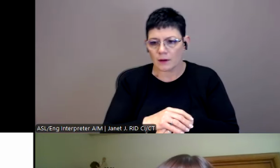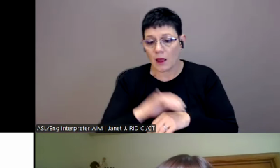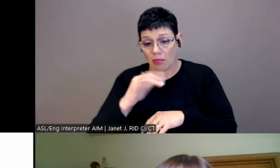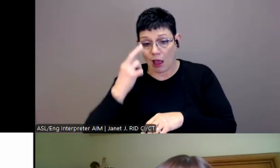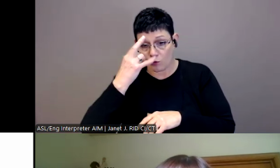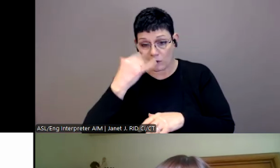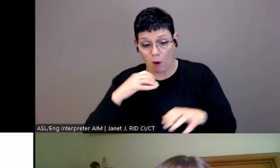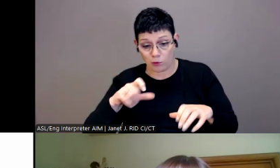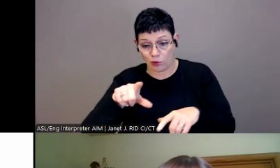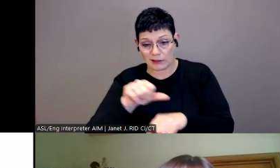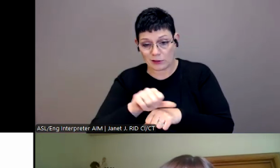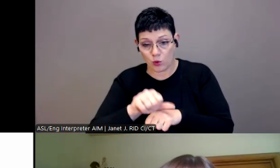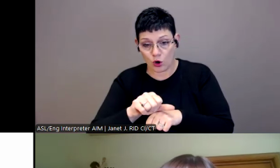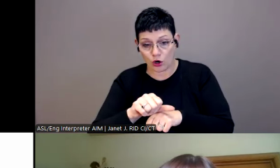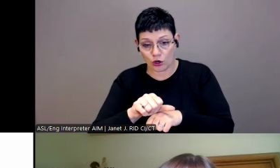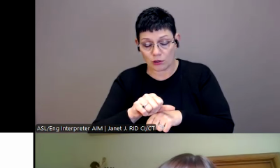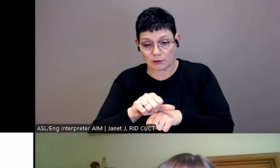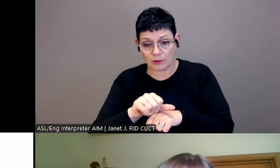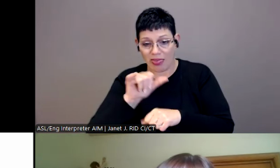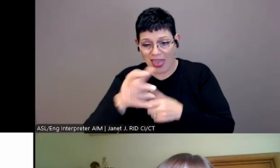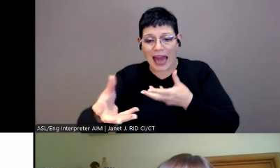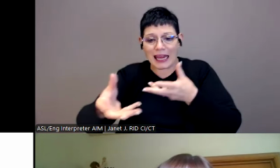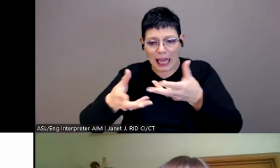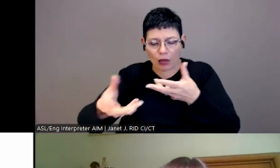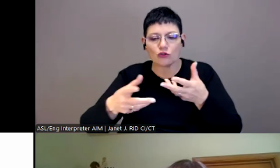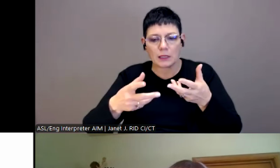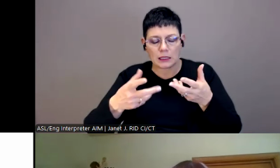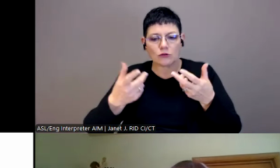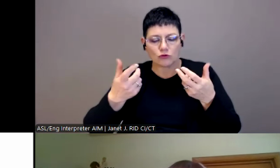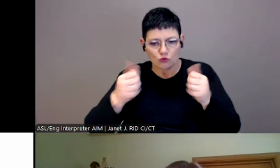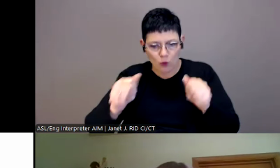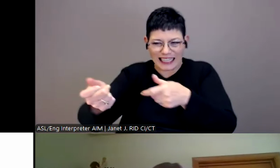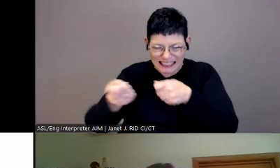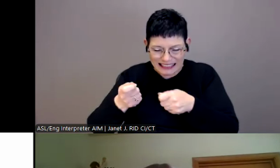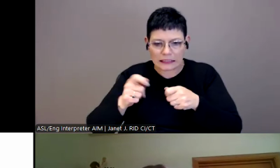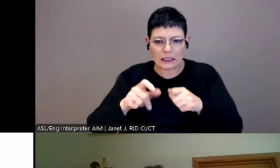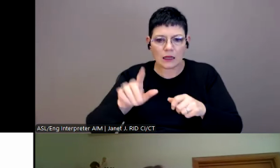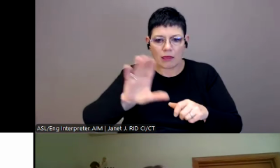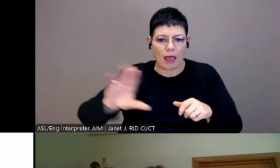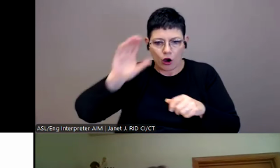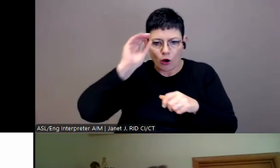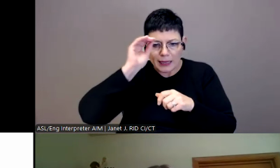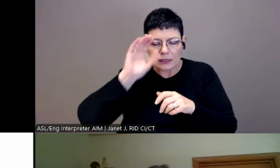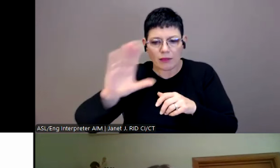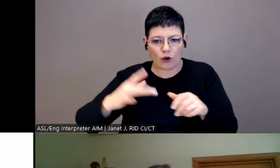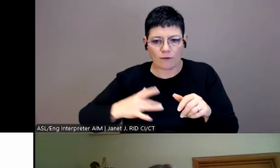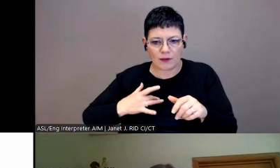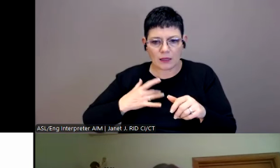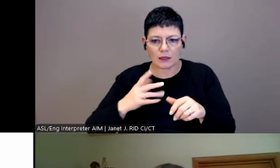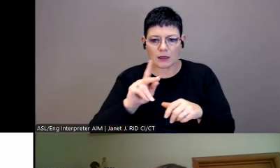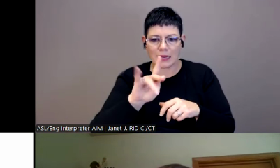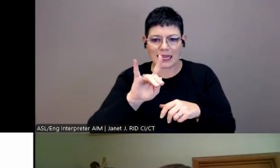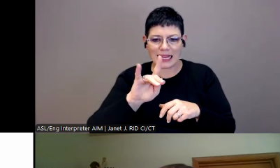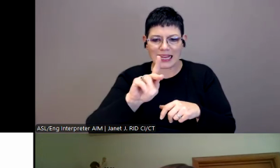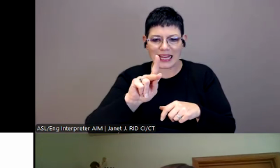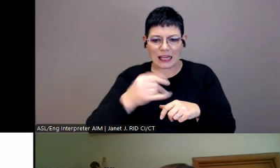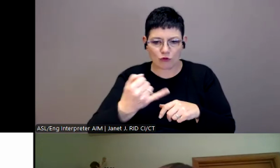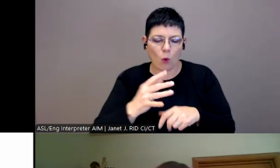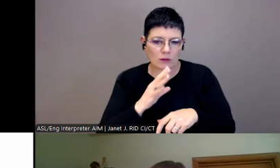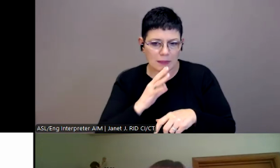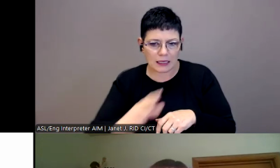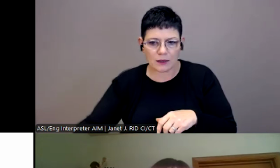this, because that's why you do the engagement. Typically, and thank you for the question. This is Keith Jones speaking. One of the